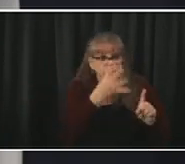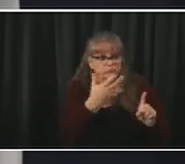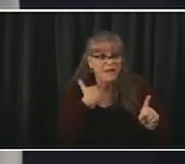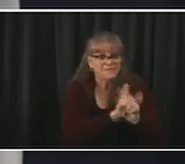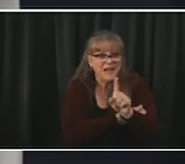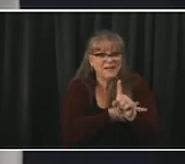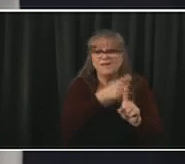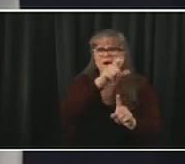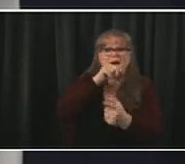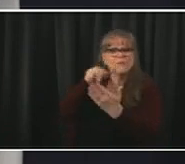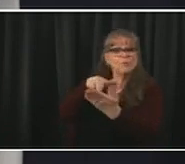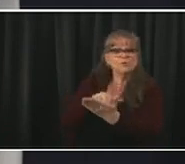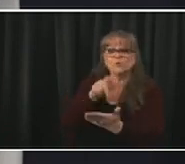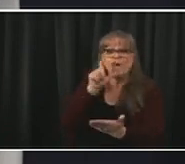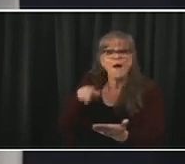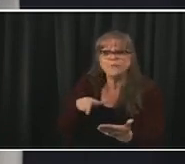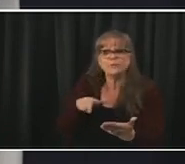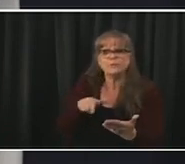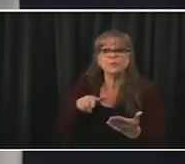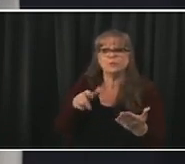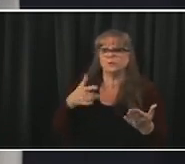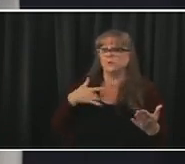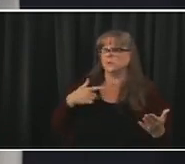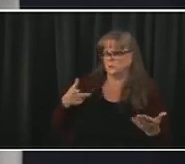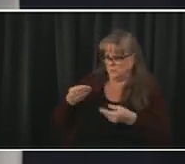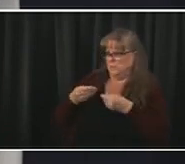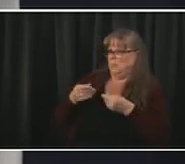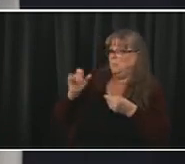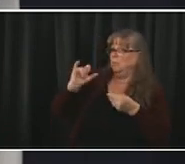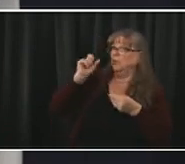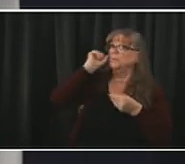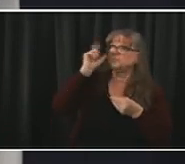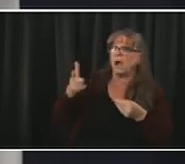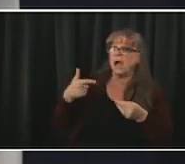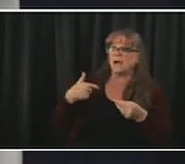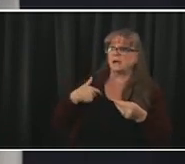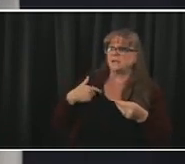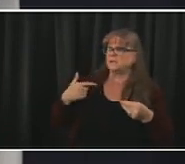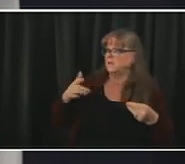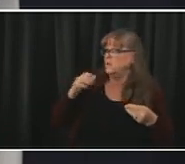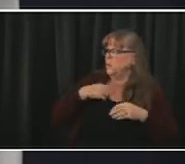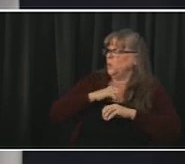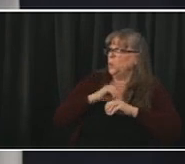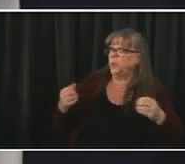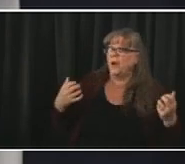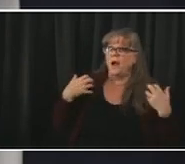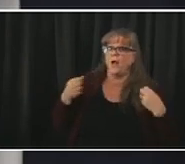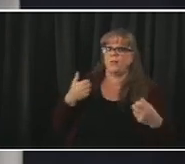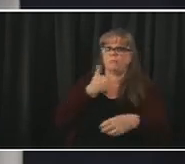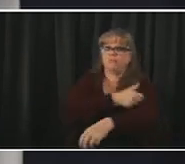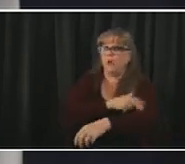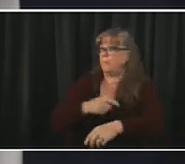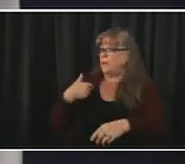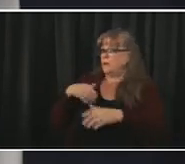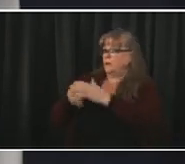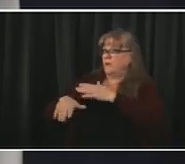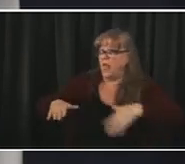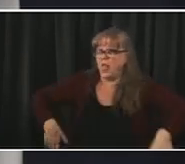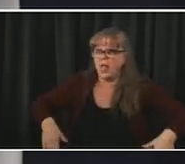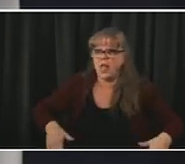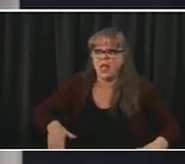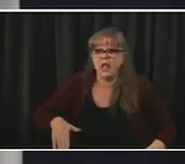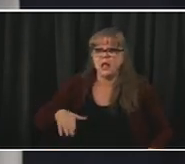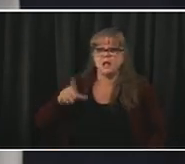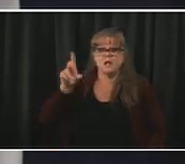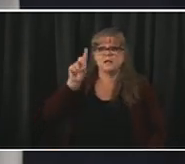are in any system because you've gotten really no health care with a provider in a number of years, then you can sign up at one of the online lists. And the